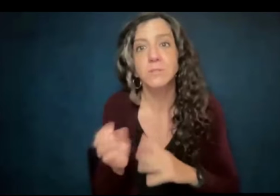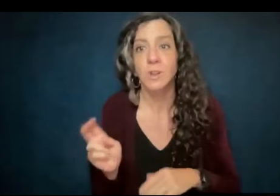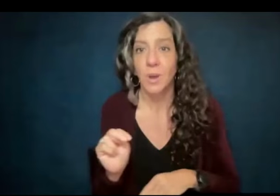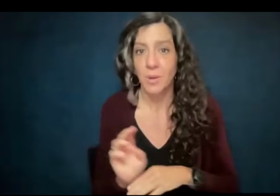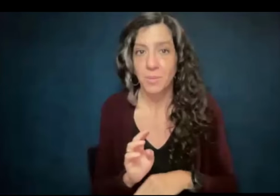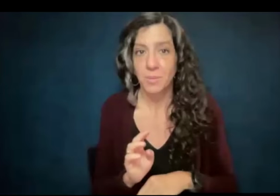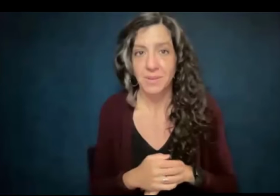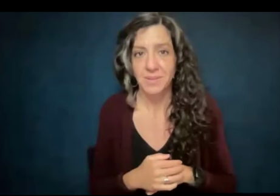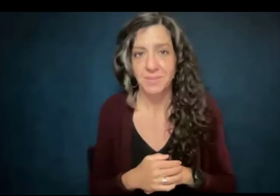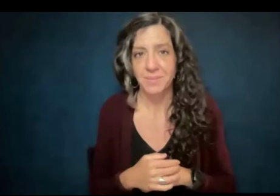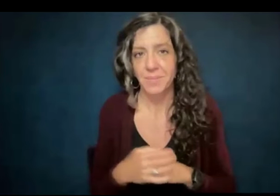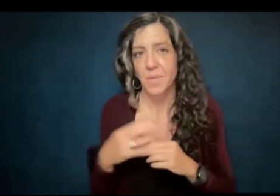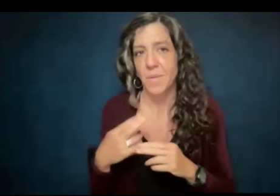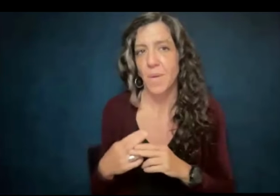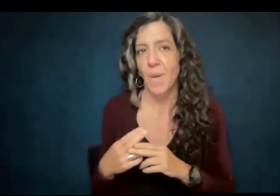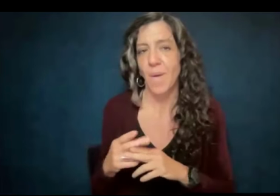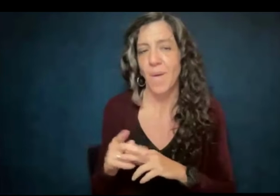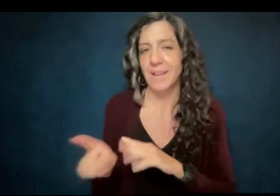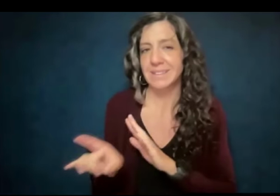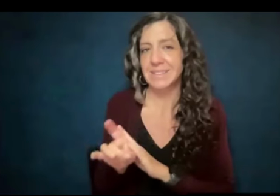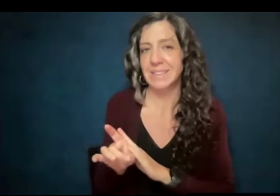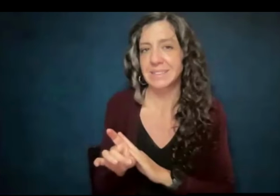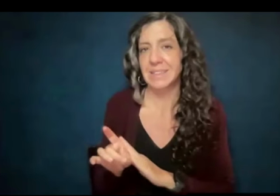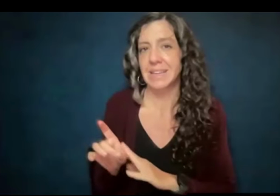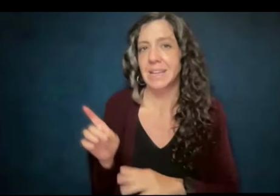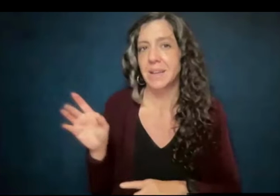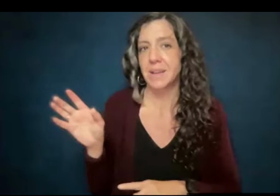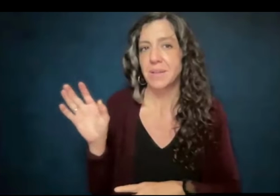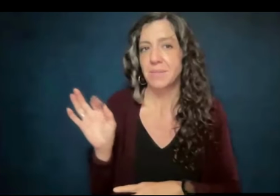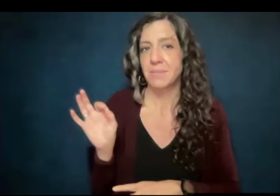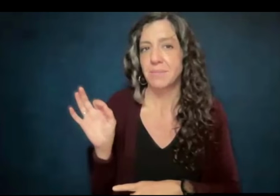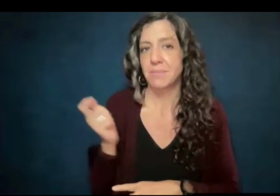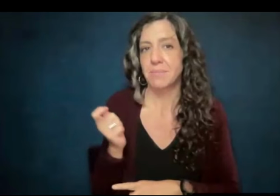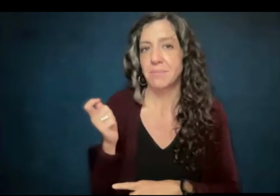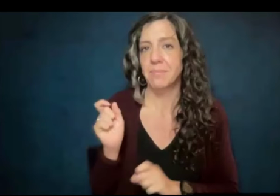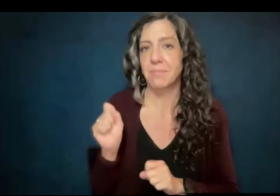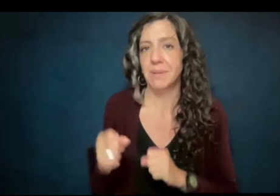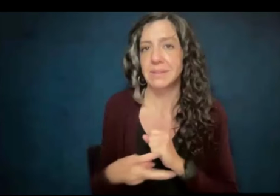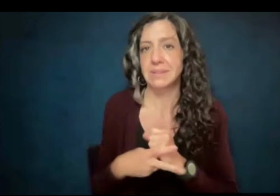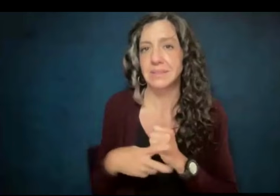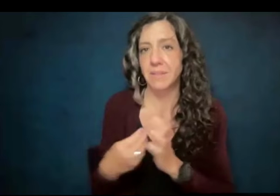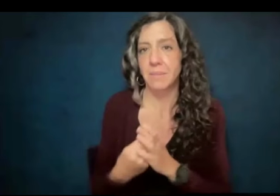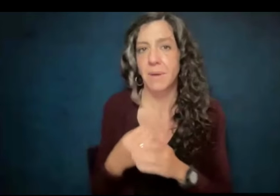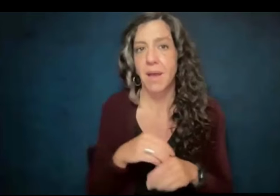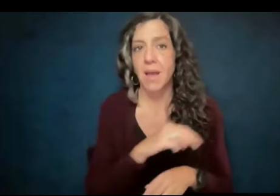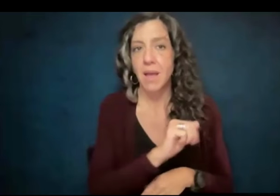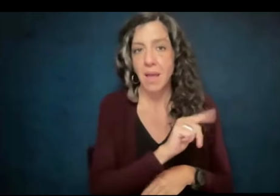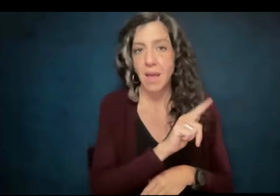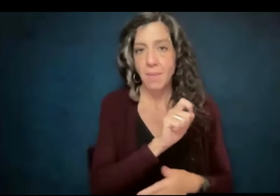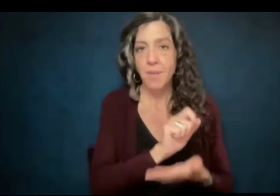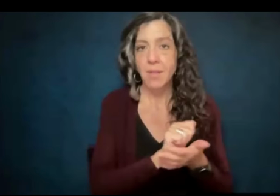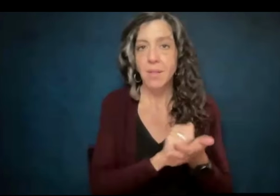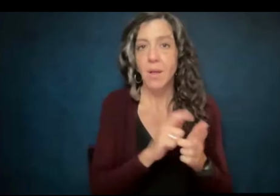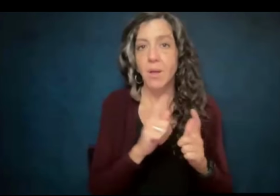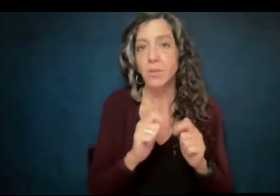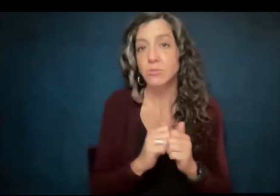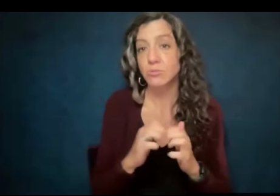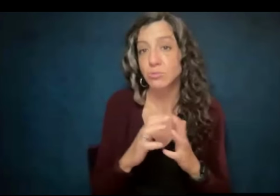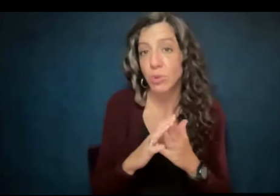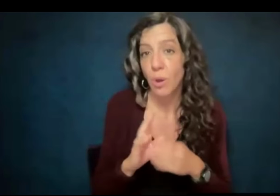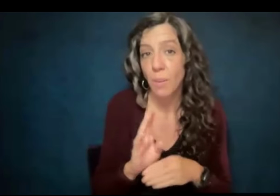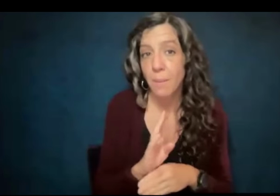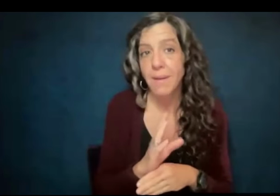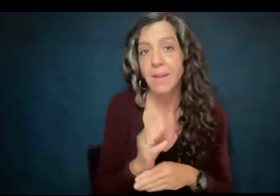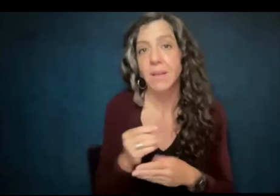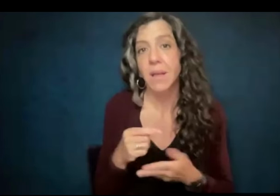designated beneficiary can save their own money in the ABLE account to start the business and to cover living